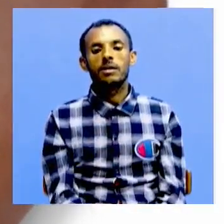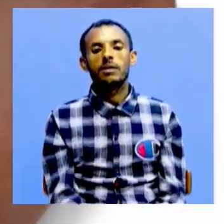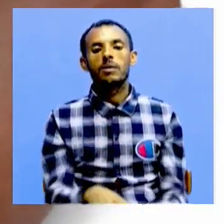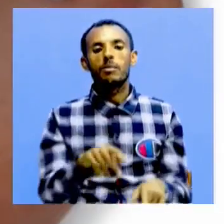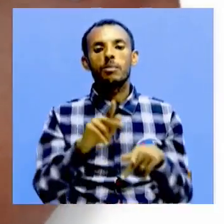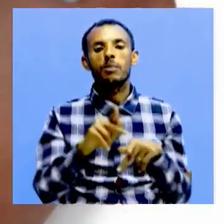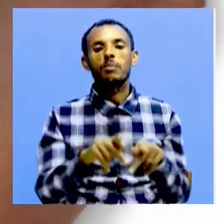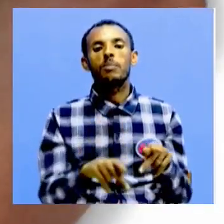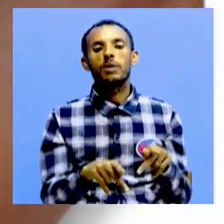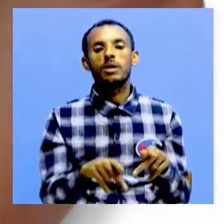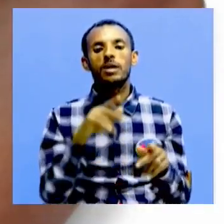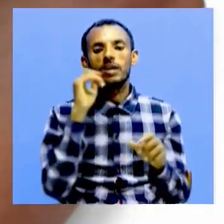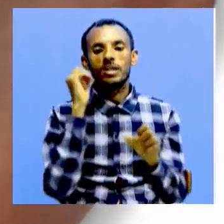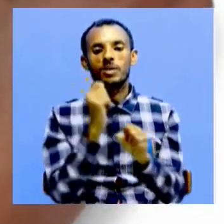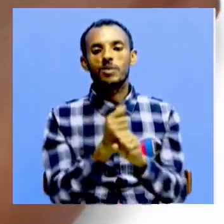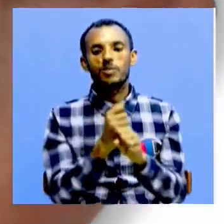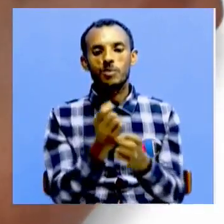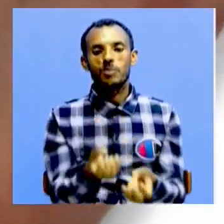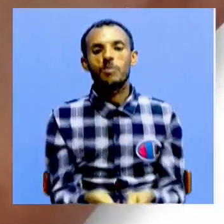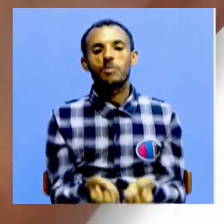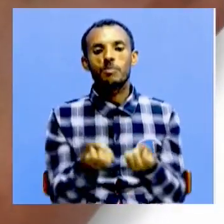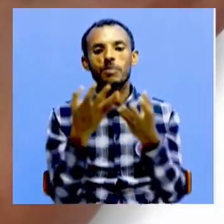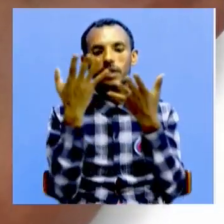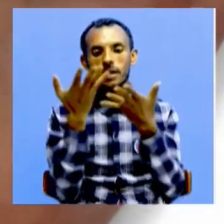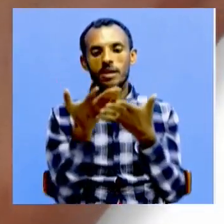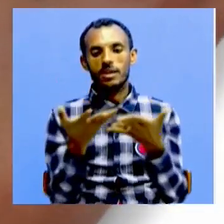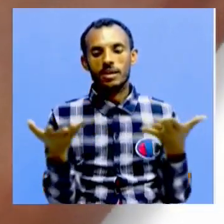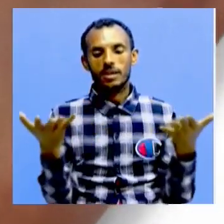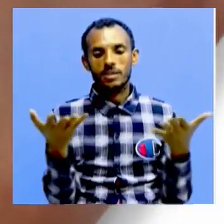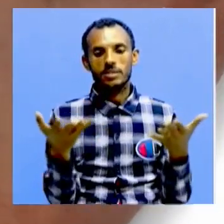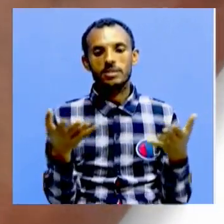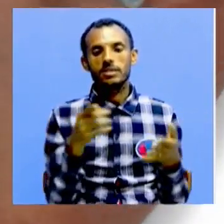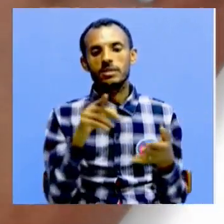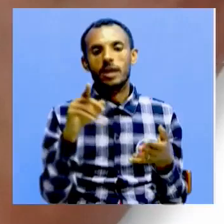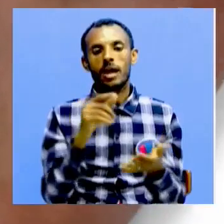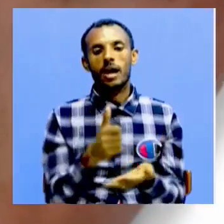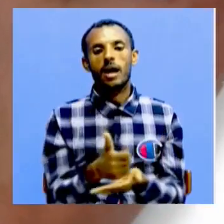people do many things. They help people